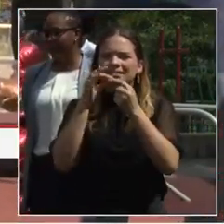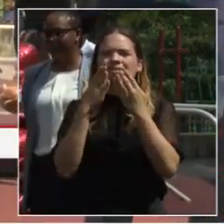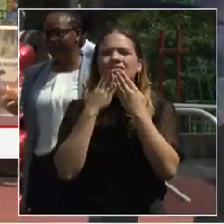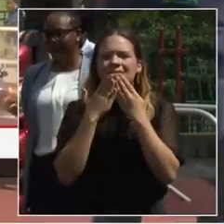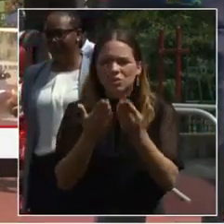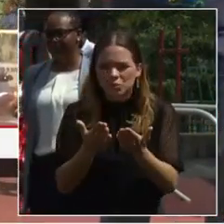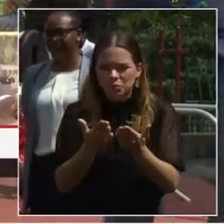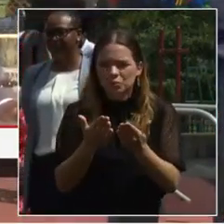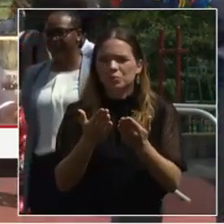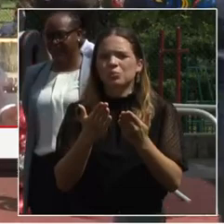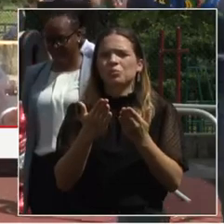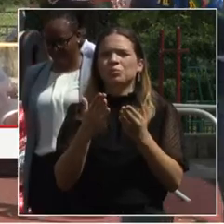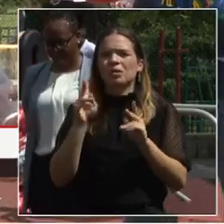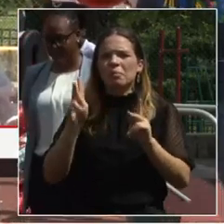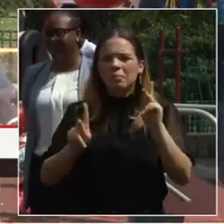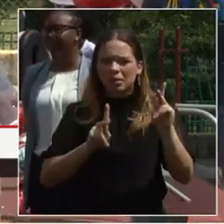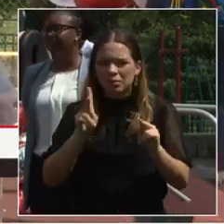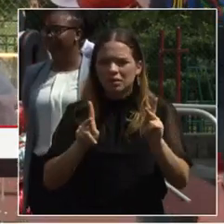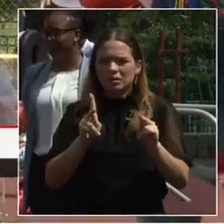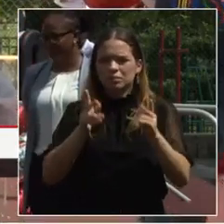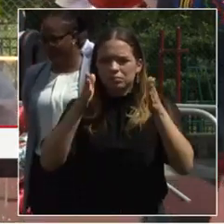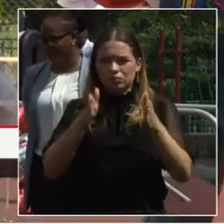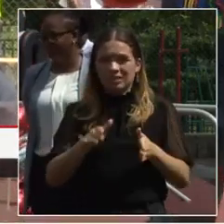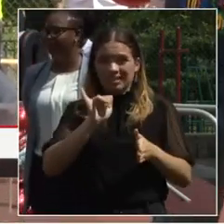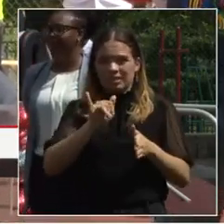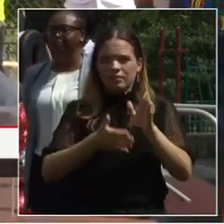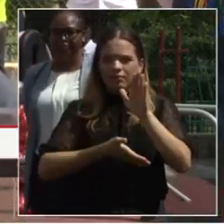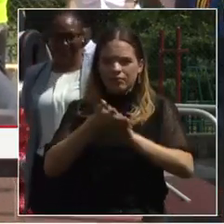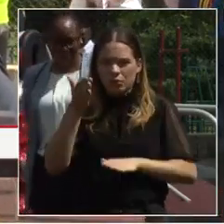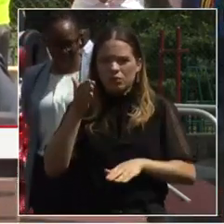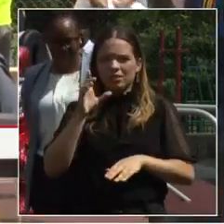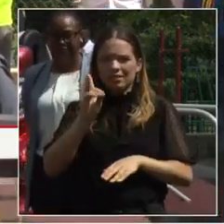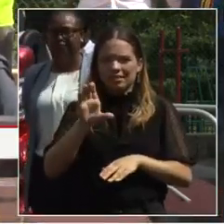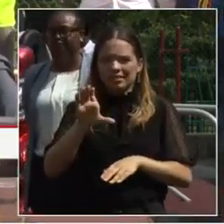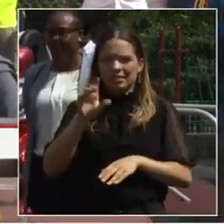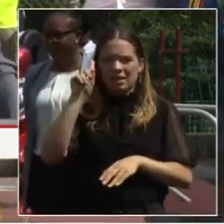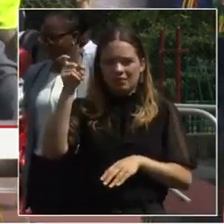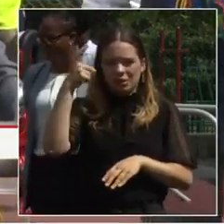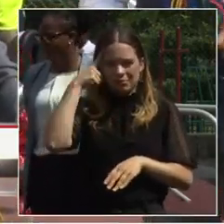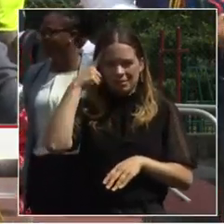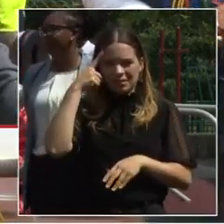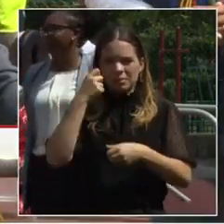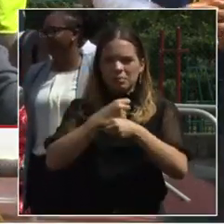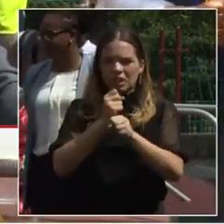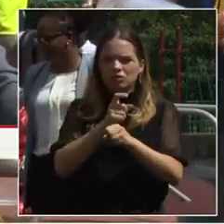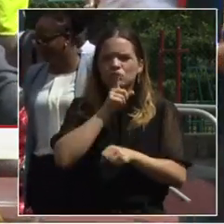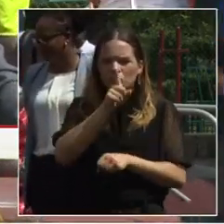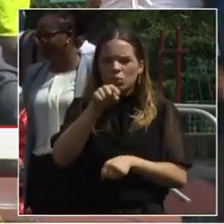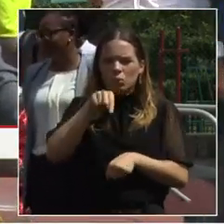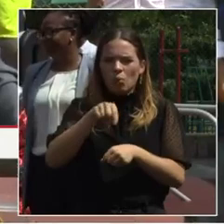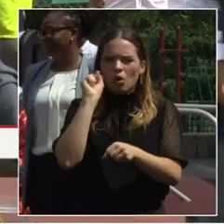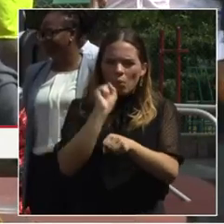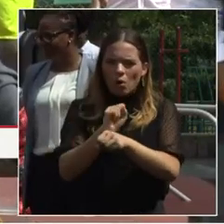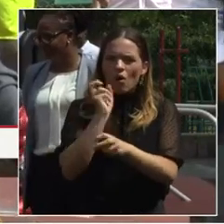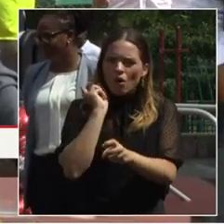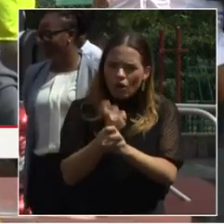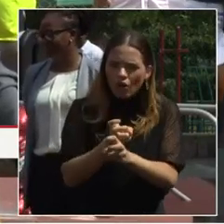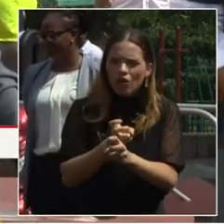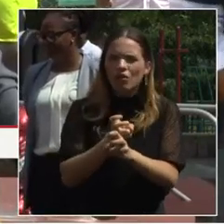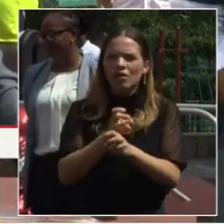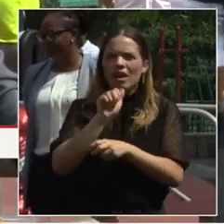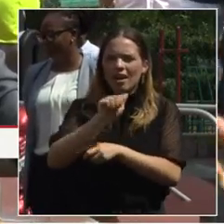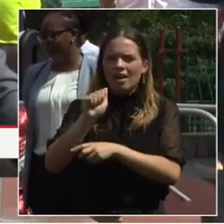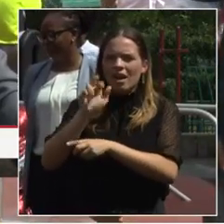person who runs our entire District of Columbia government, who makes sure she puts in work with people like Joanne and AARP to do these types